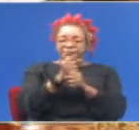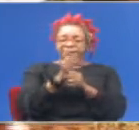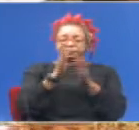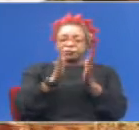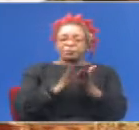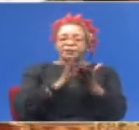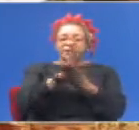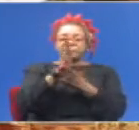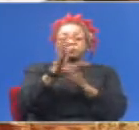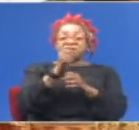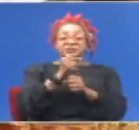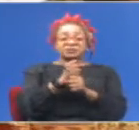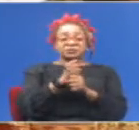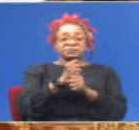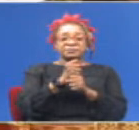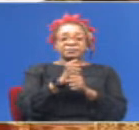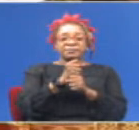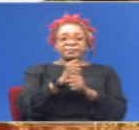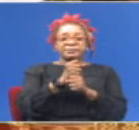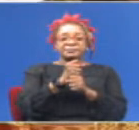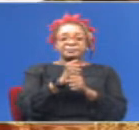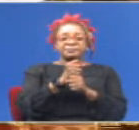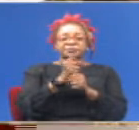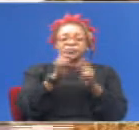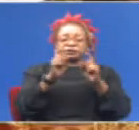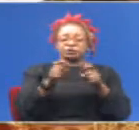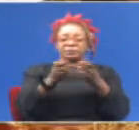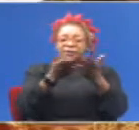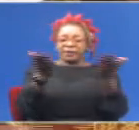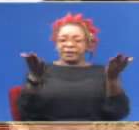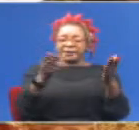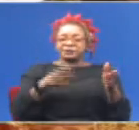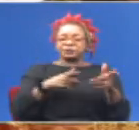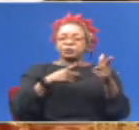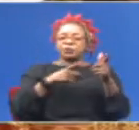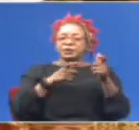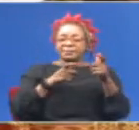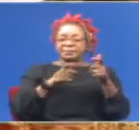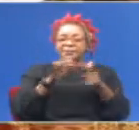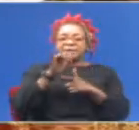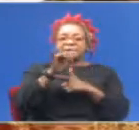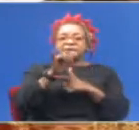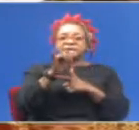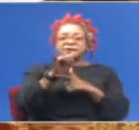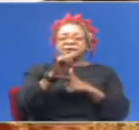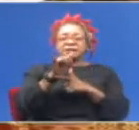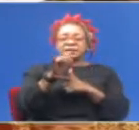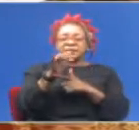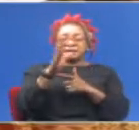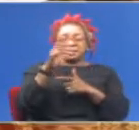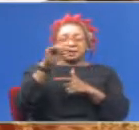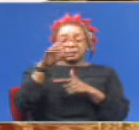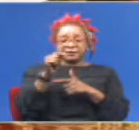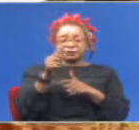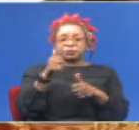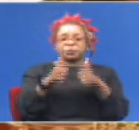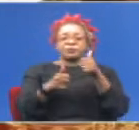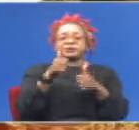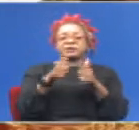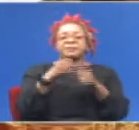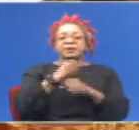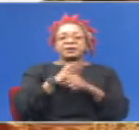organizations, stand out and condemn these heinous acts which have been committed